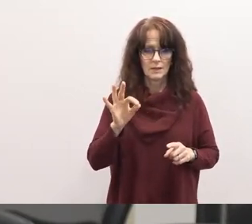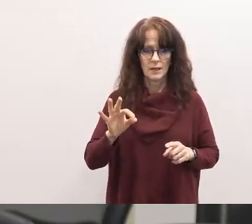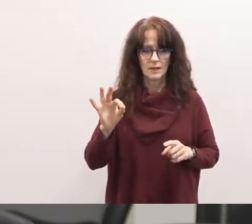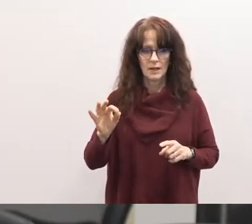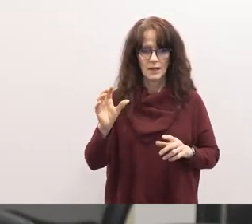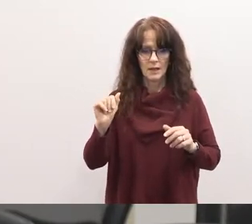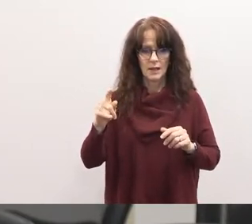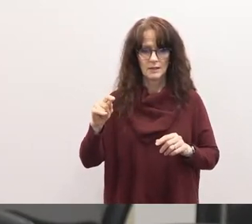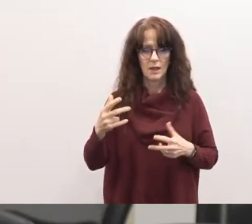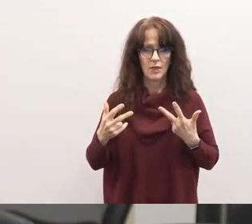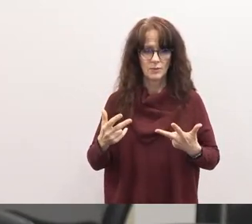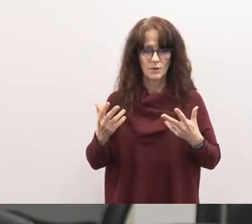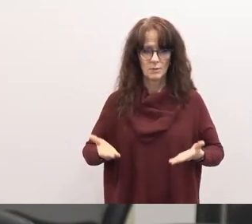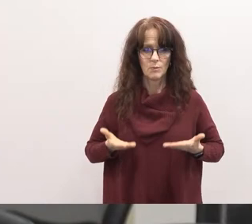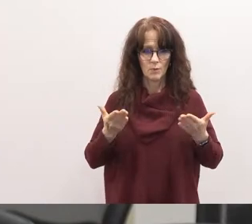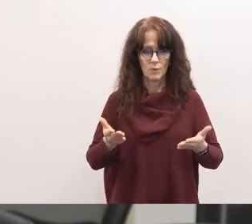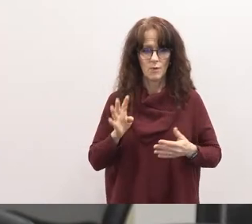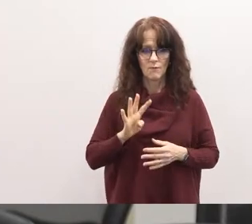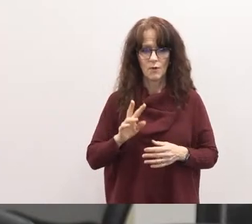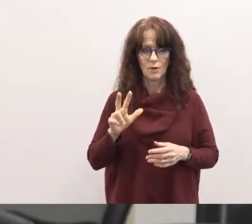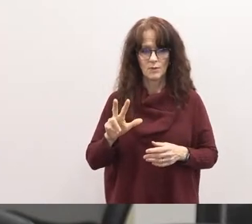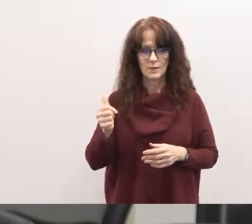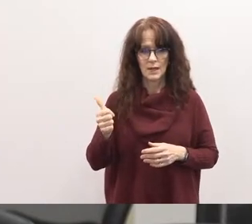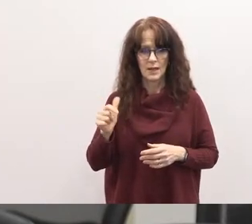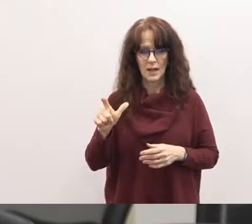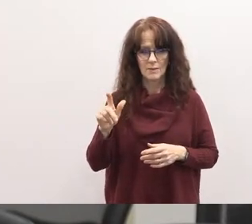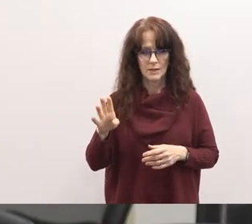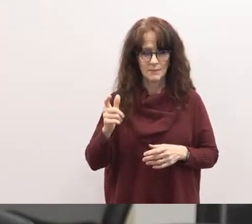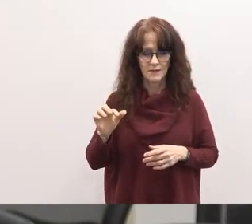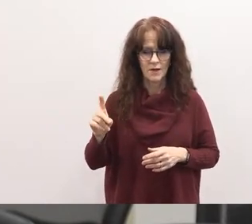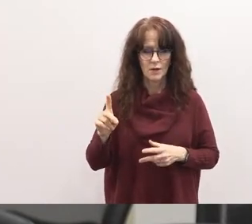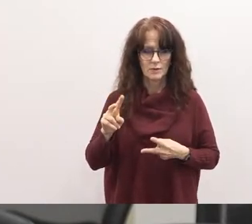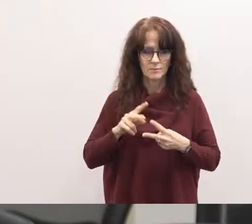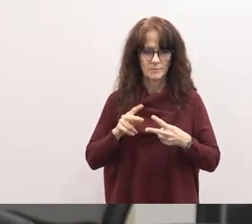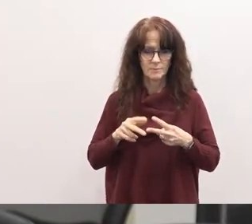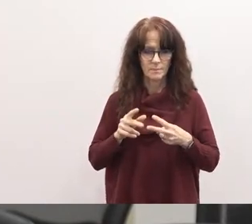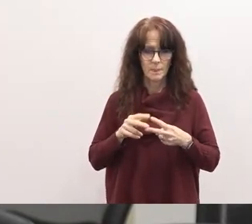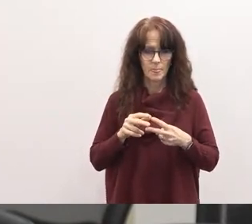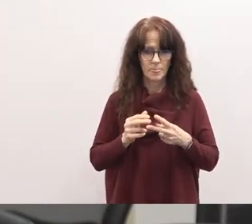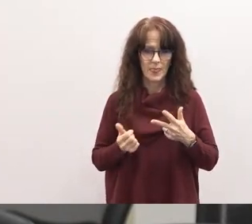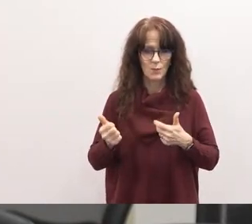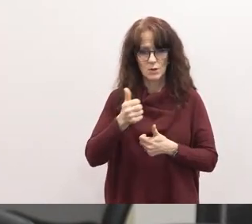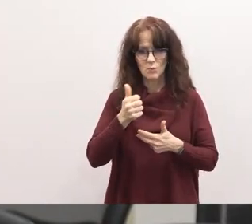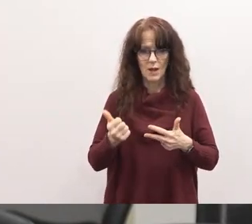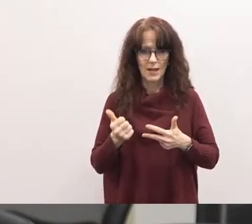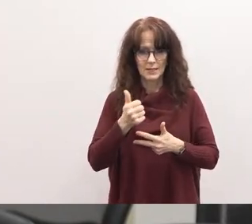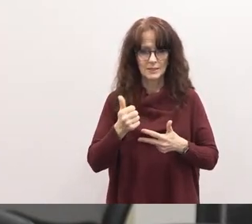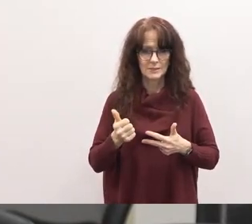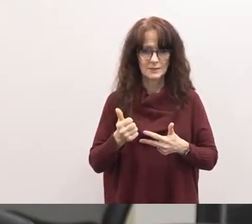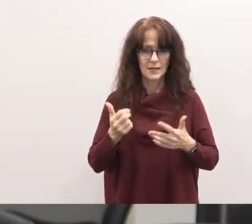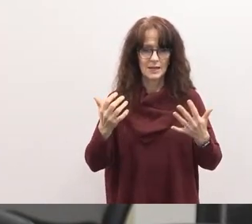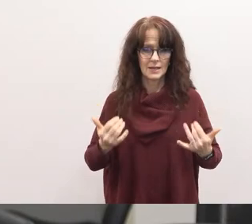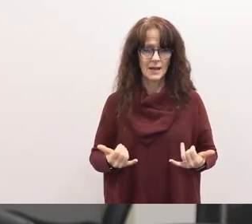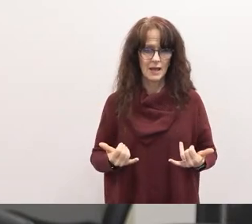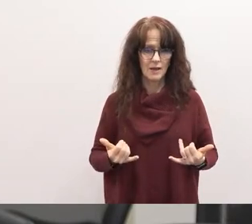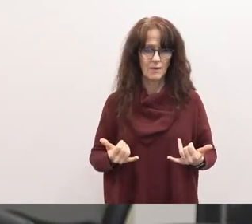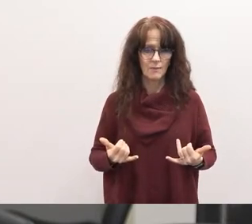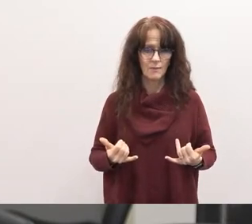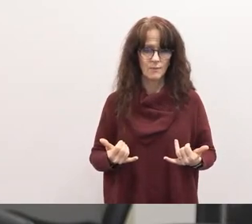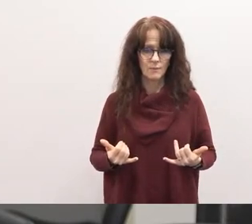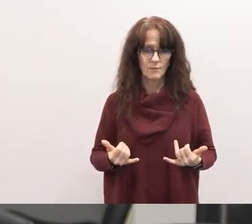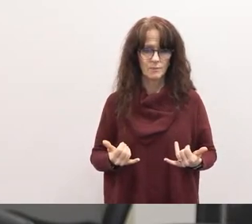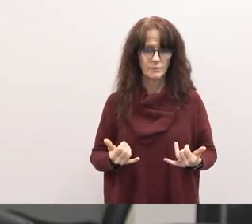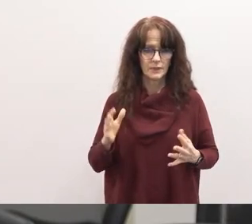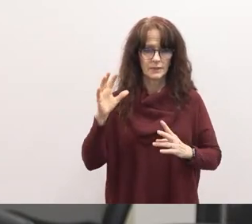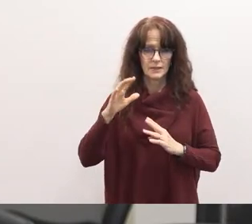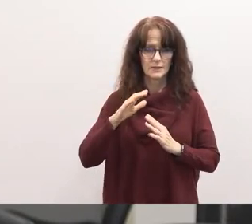Atlantic, three proposals for 4310 Long Beach Boulevard. We ranked those proposals, and what we have before us via the resolution is